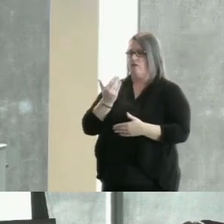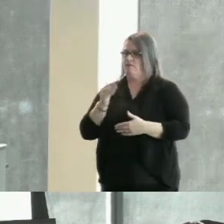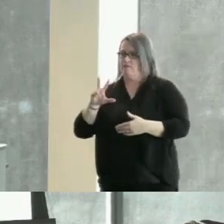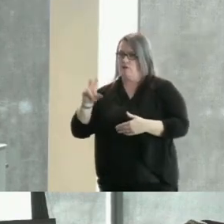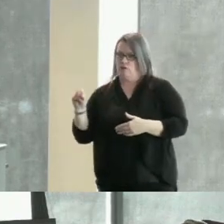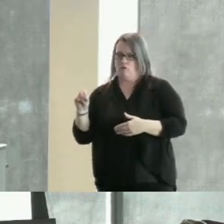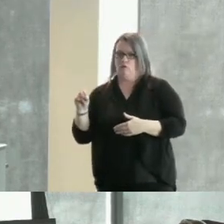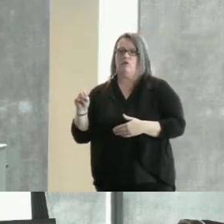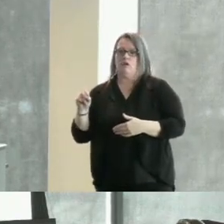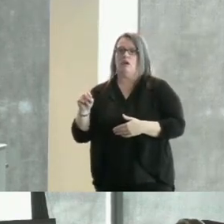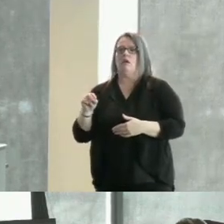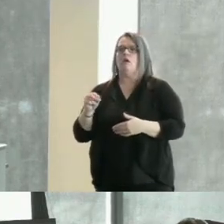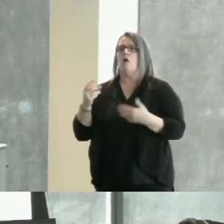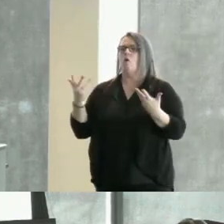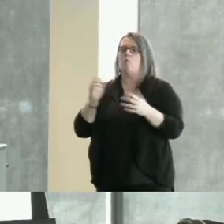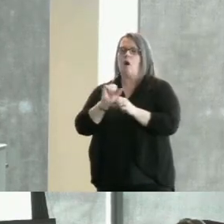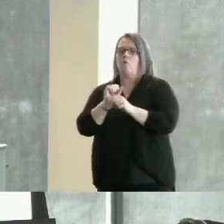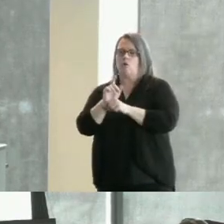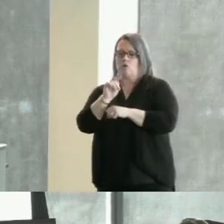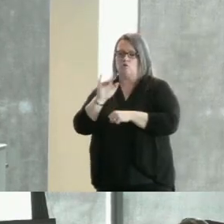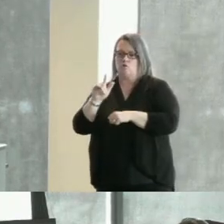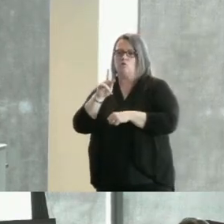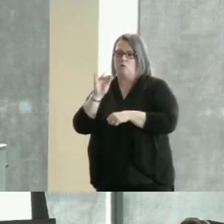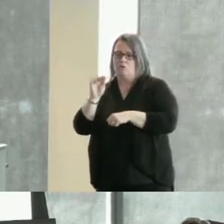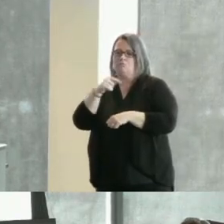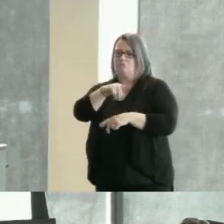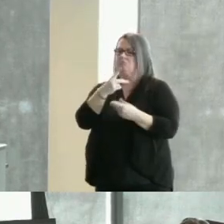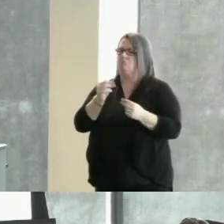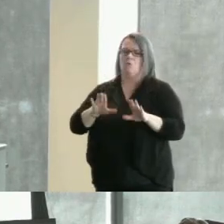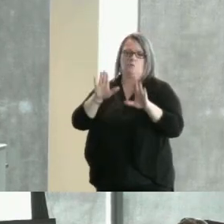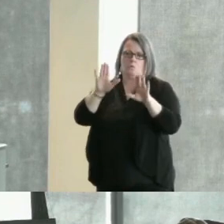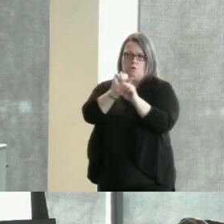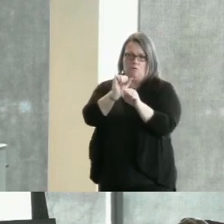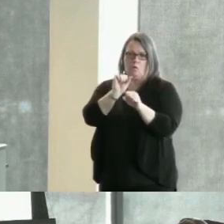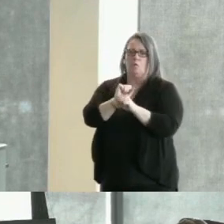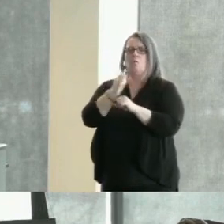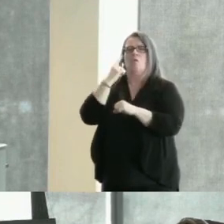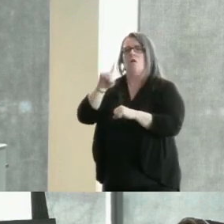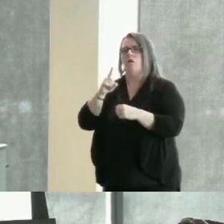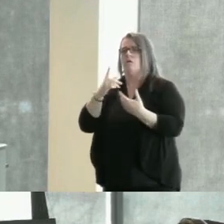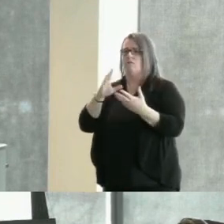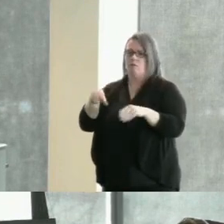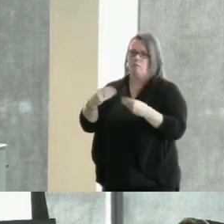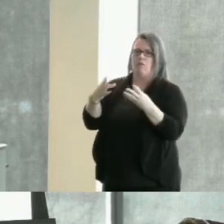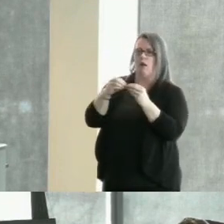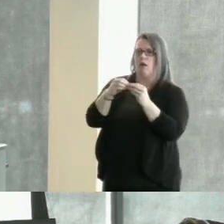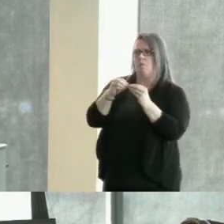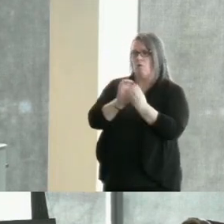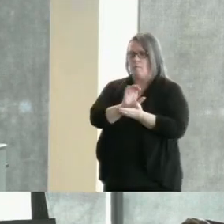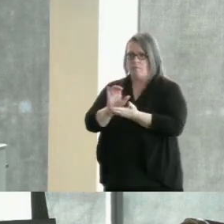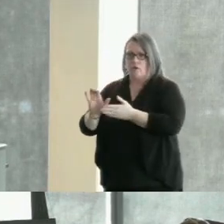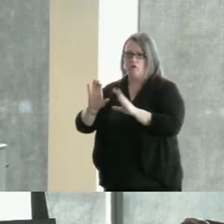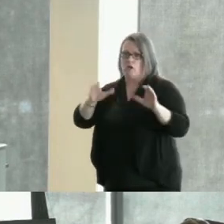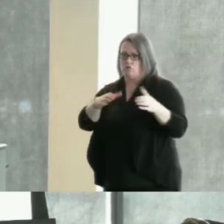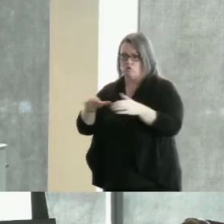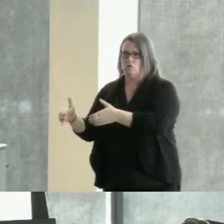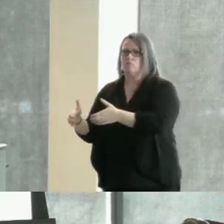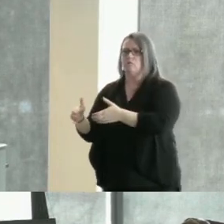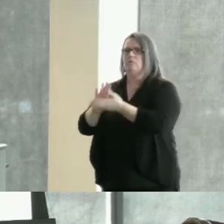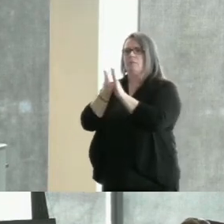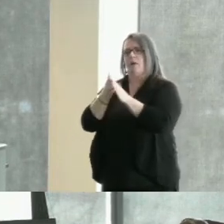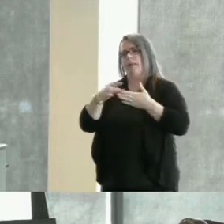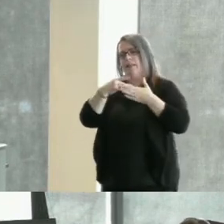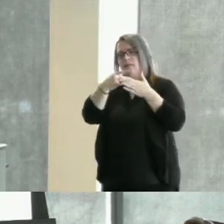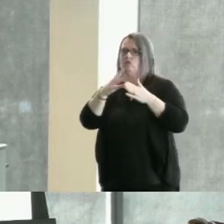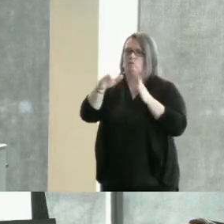Challenge, What Works Toolkit. So they're doing some great work around getting more underrepresented groups in leadership roles, such as